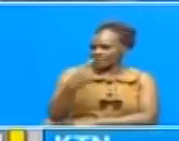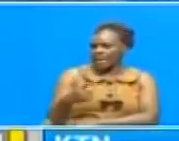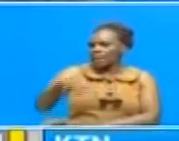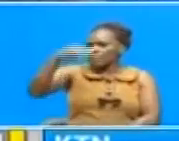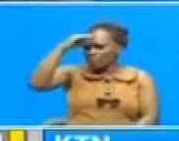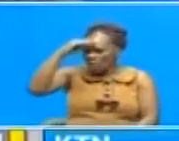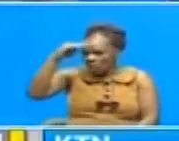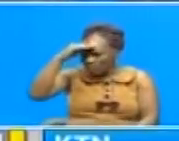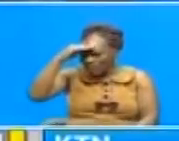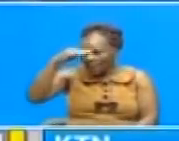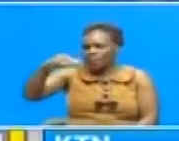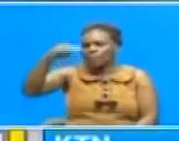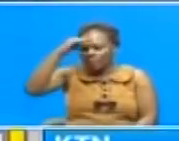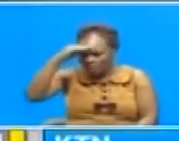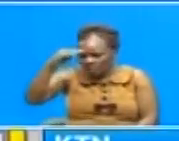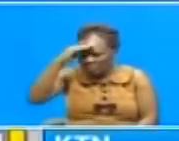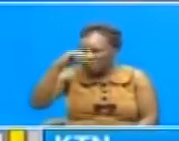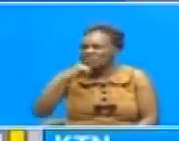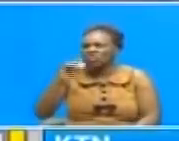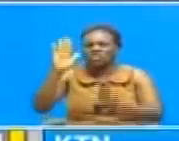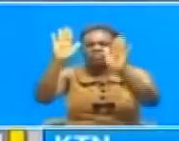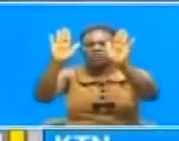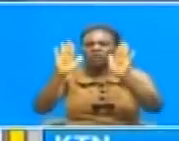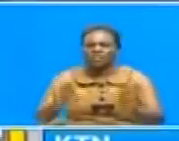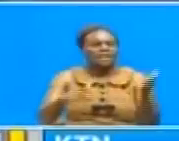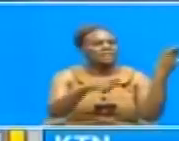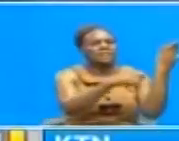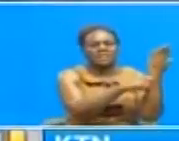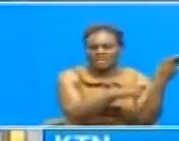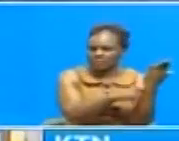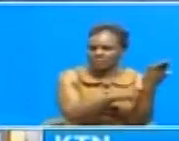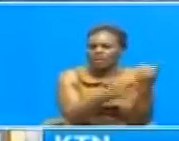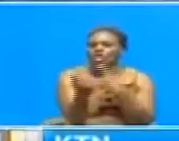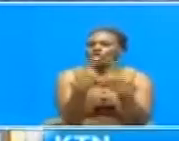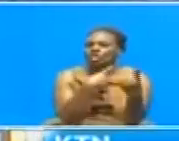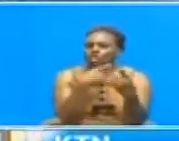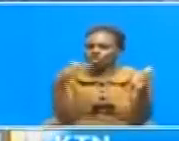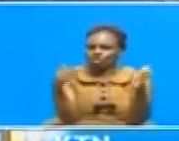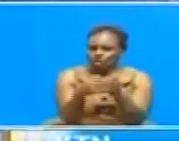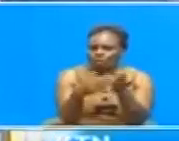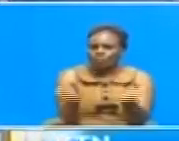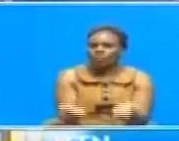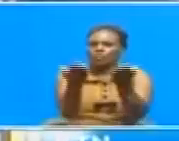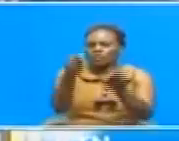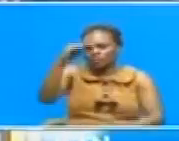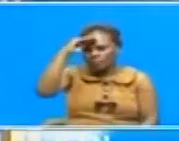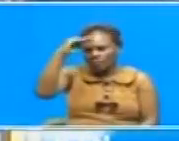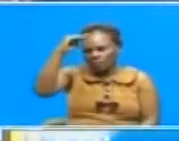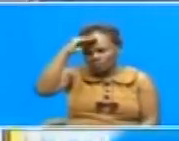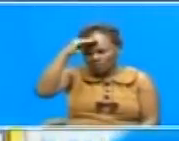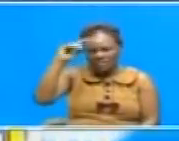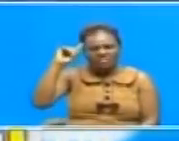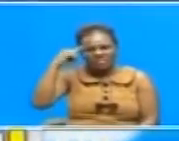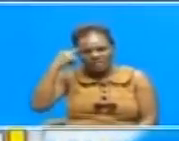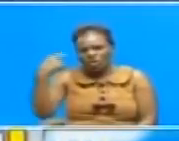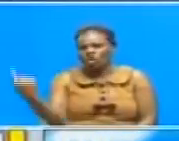alcohol is alcohol irrespective of the brand. Let's stop promoting alcohol because we think